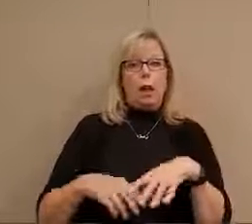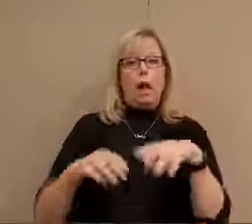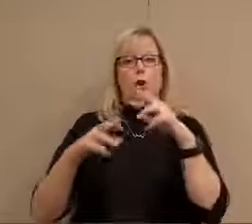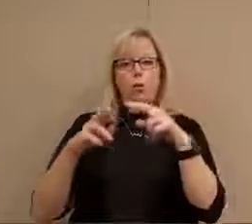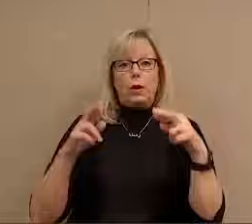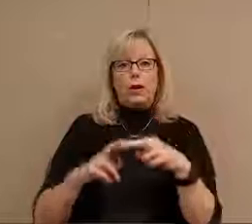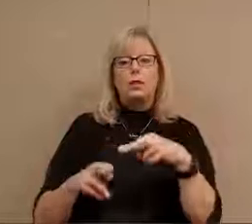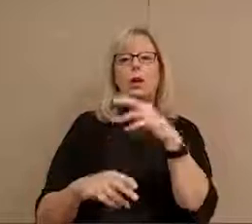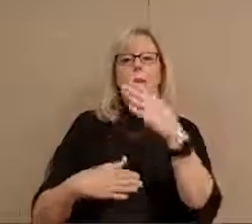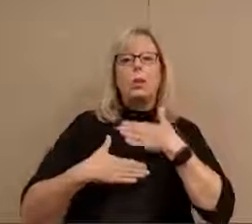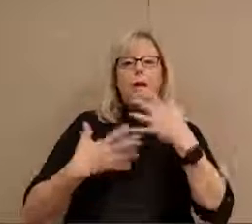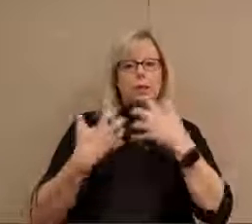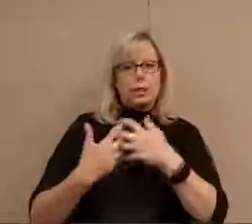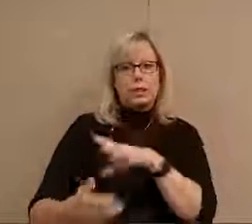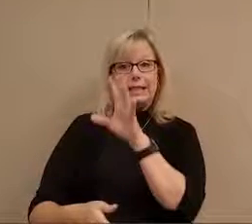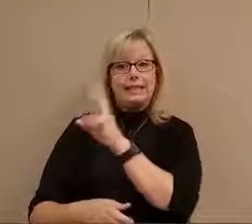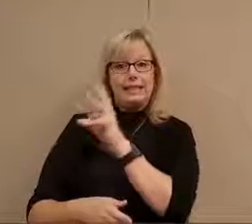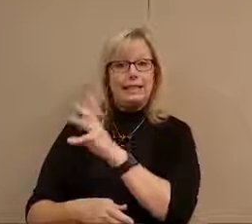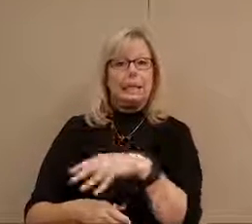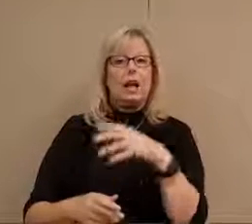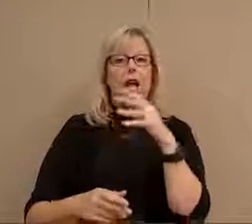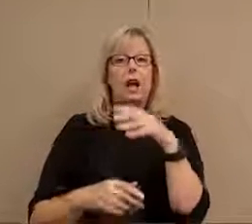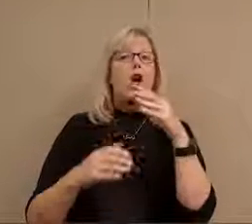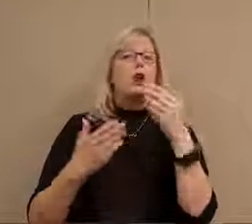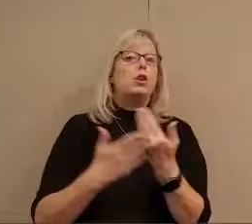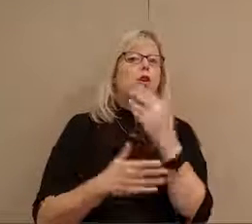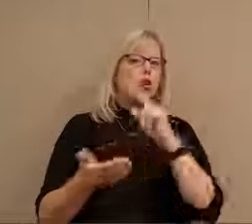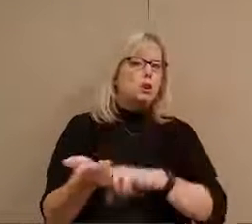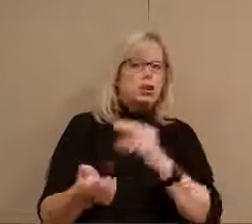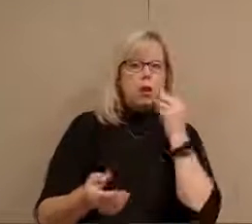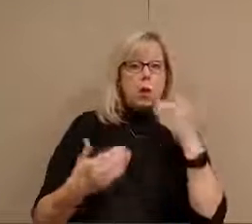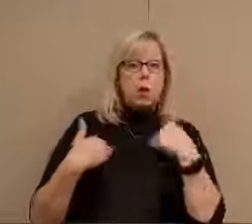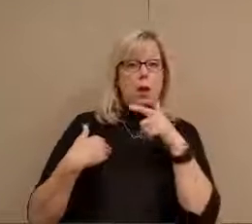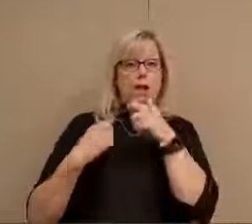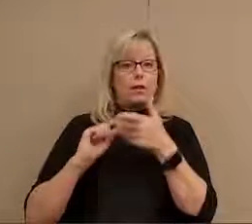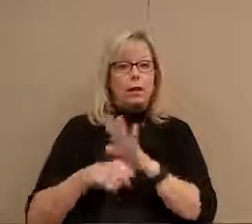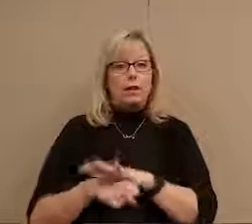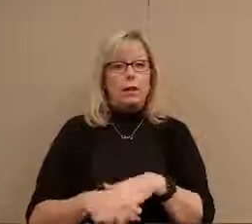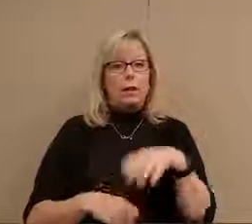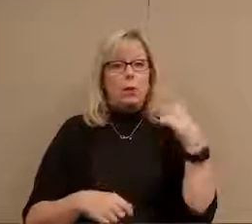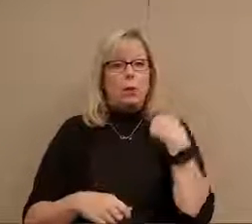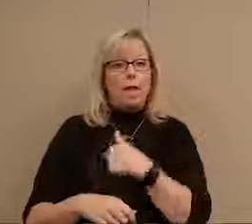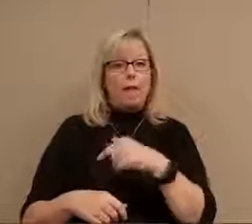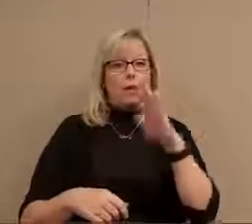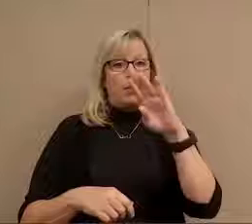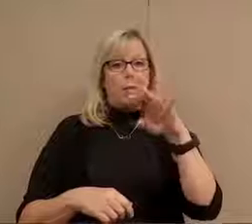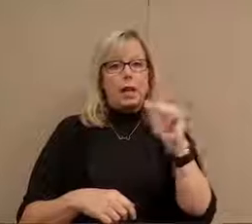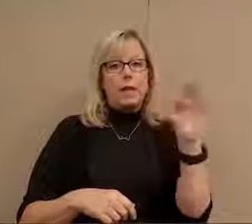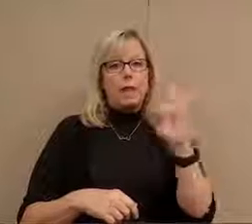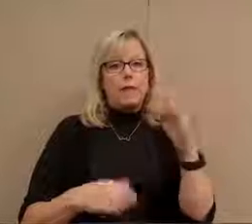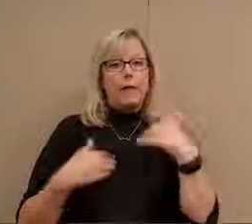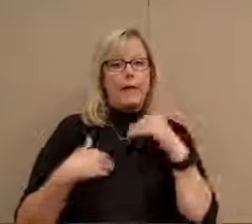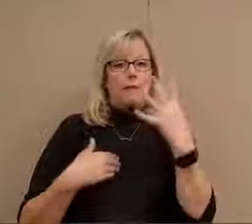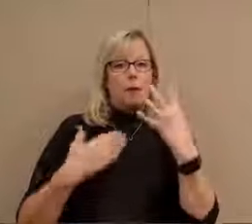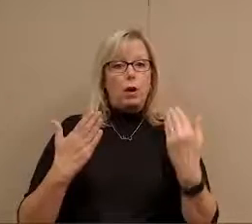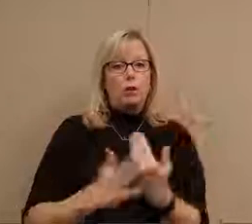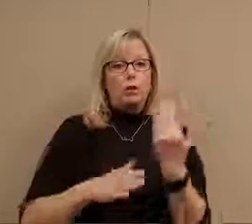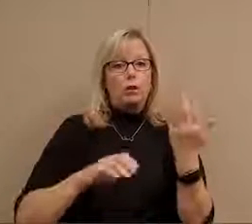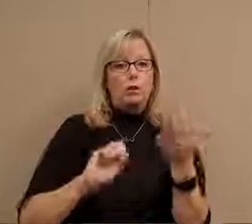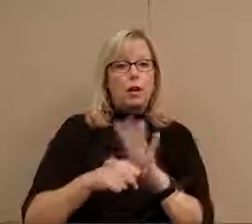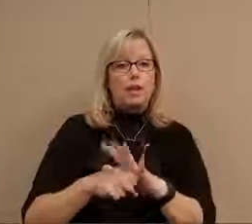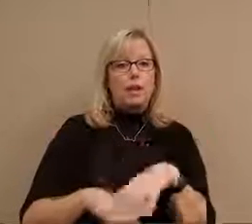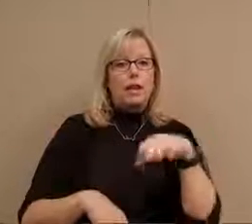4 new cases; Cedarhurst of Shiloh, 1 new case; Freeburg Care, 1 new case; and Integrity Smithton, 4